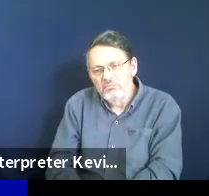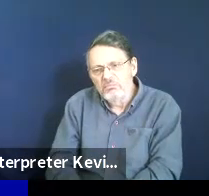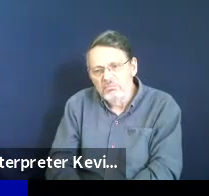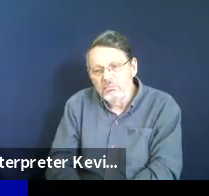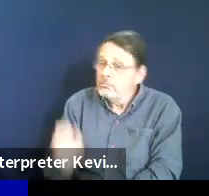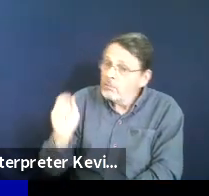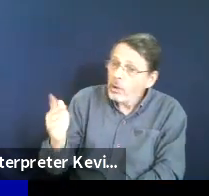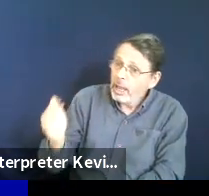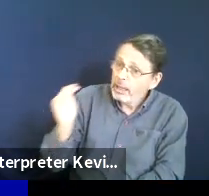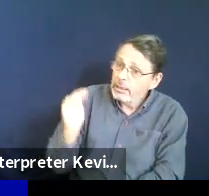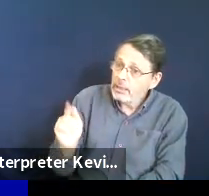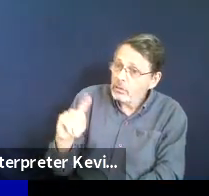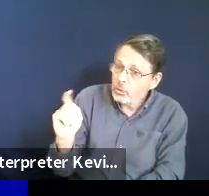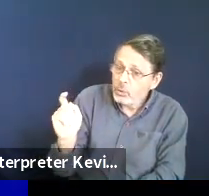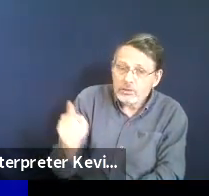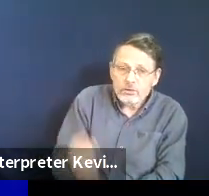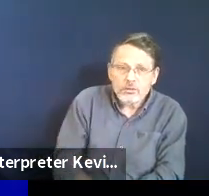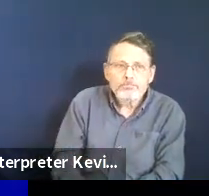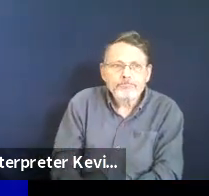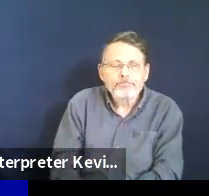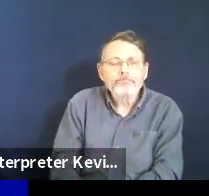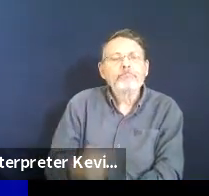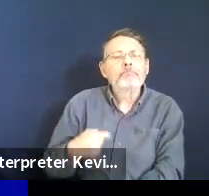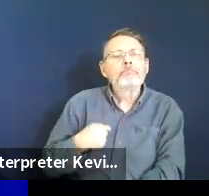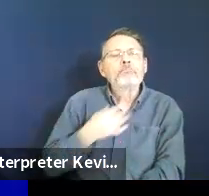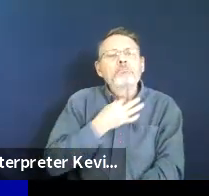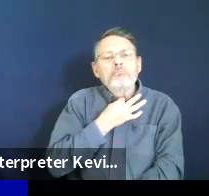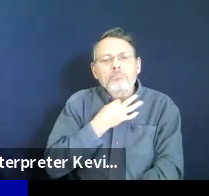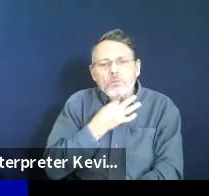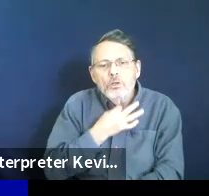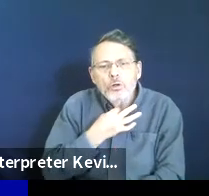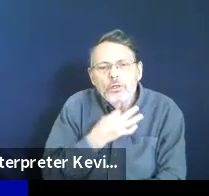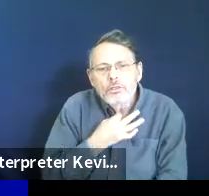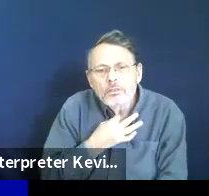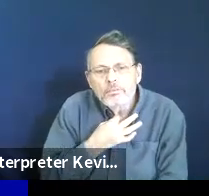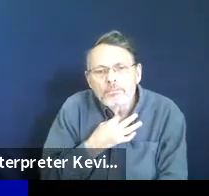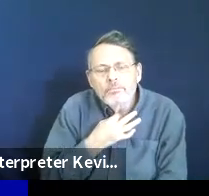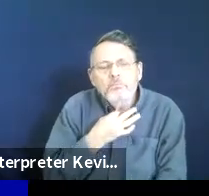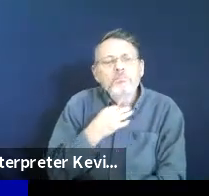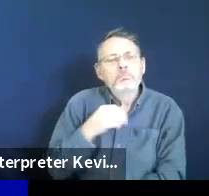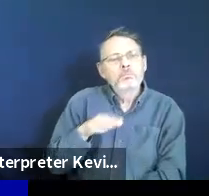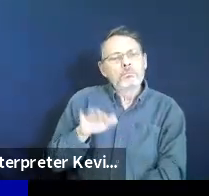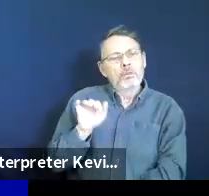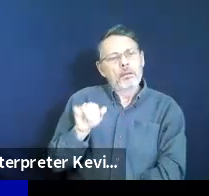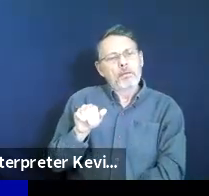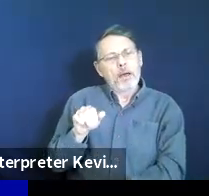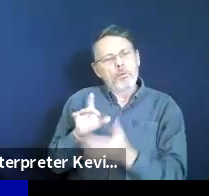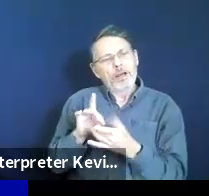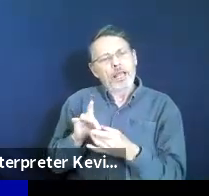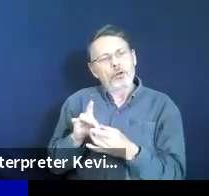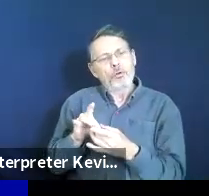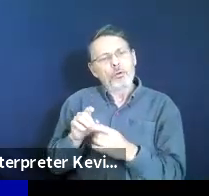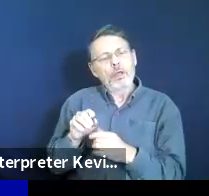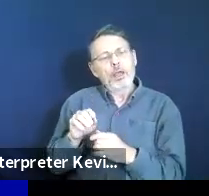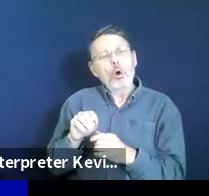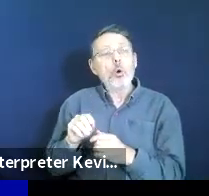Okay, next question. I am curious the area surrounding a complaint relative to mask